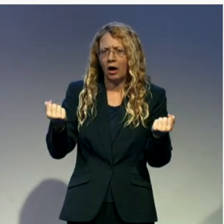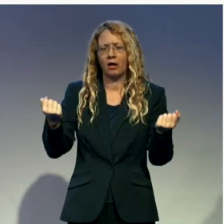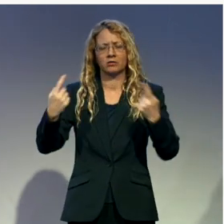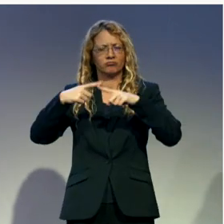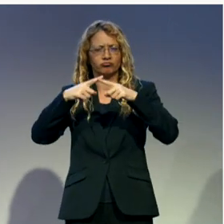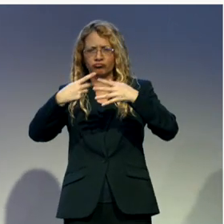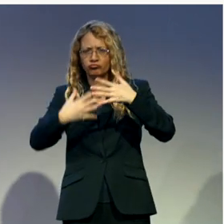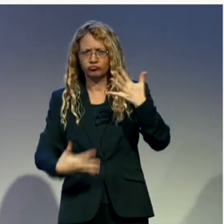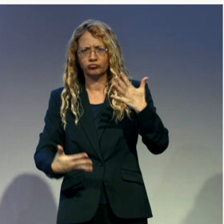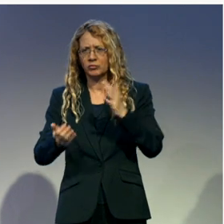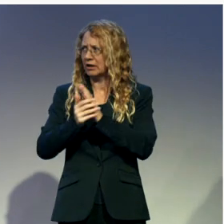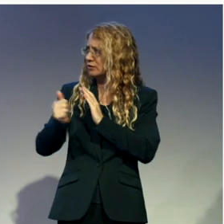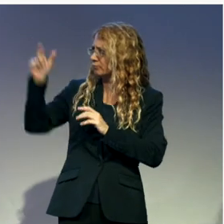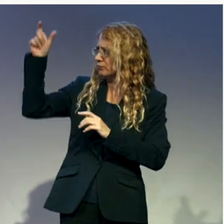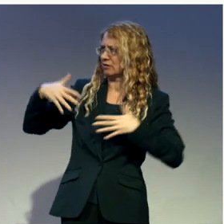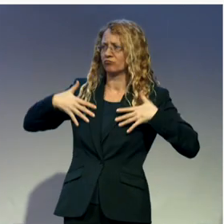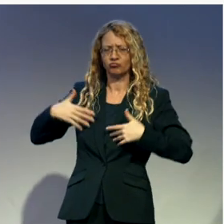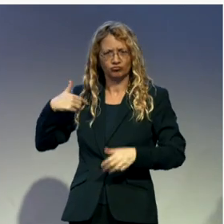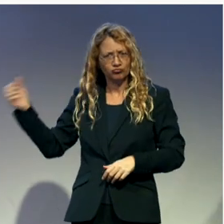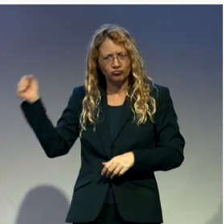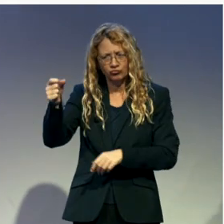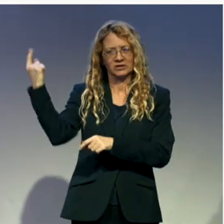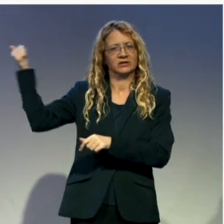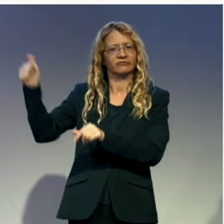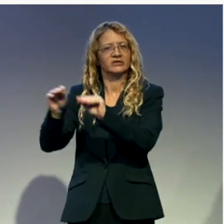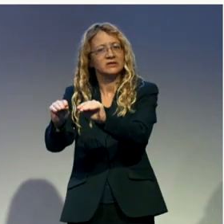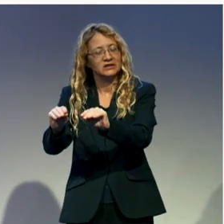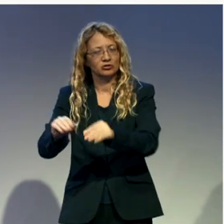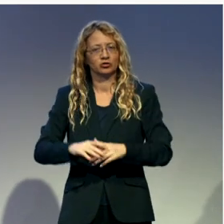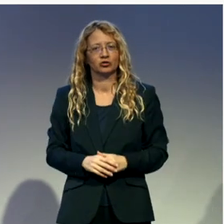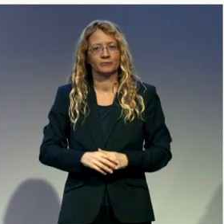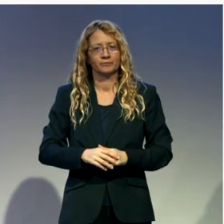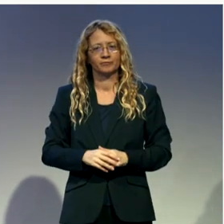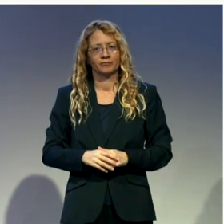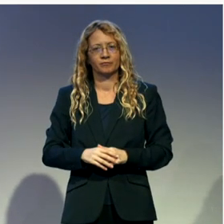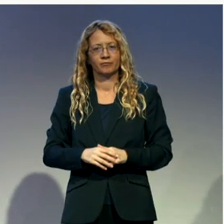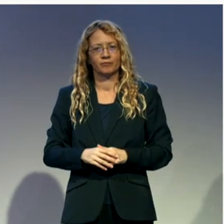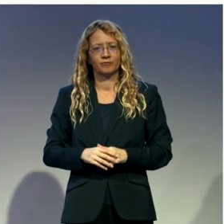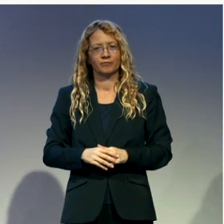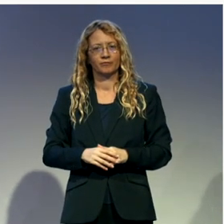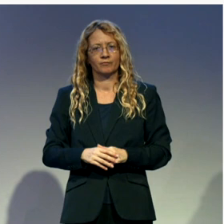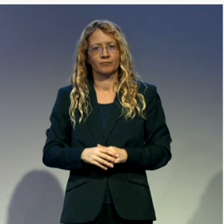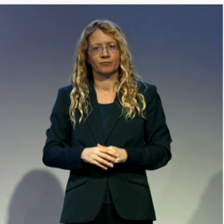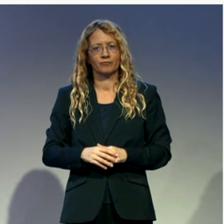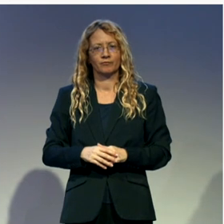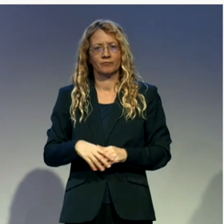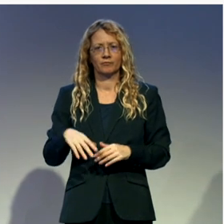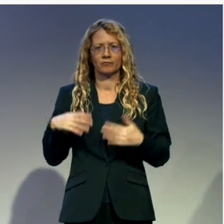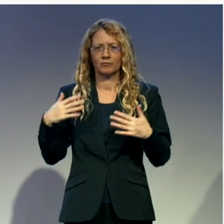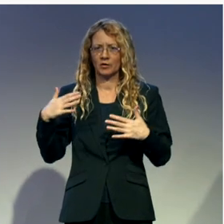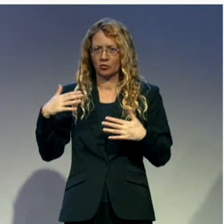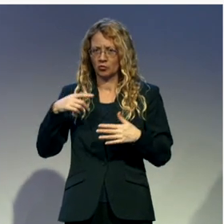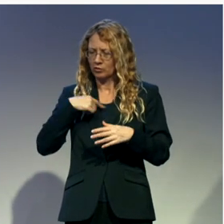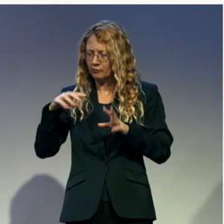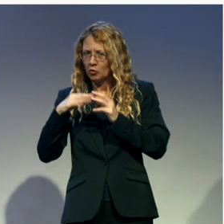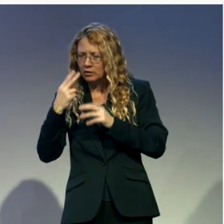to talk about different skills. And many of the skills that we organize in these workshops are